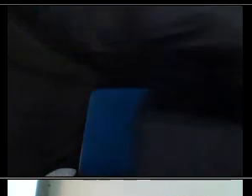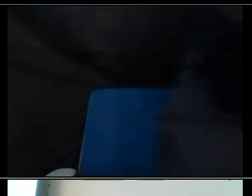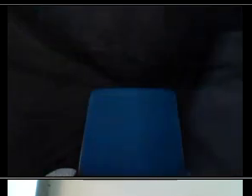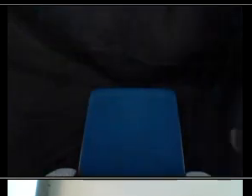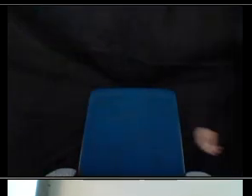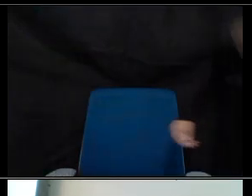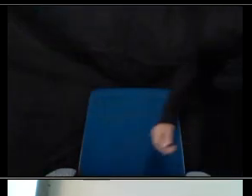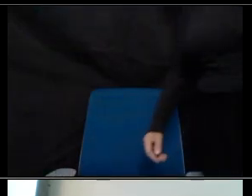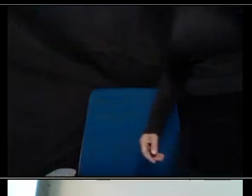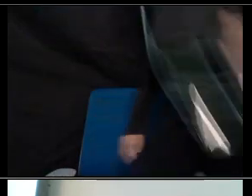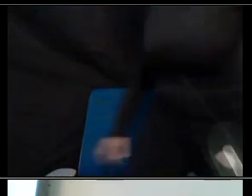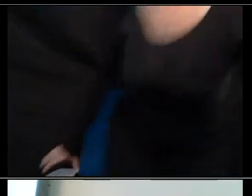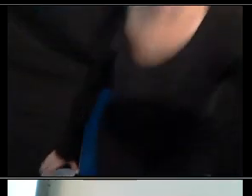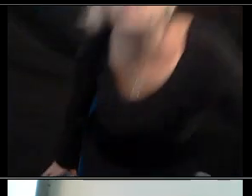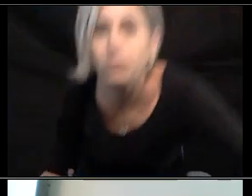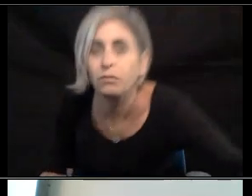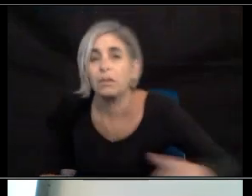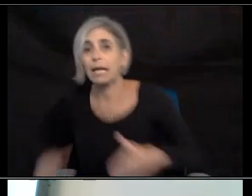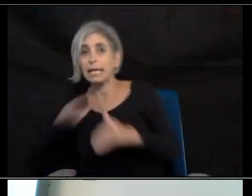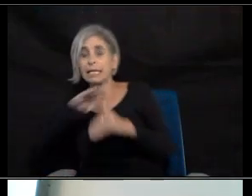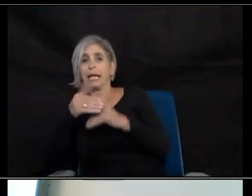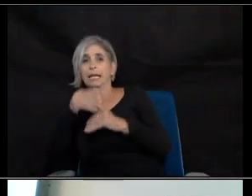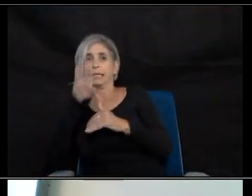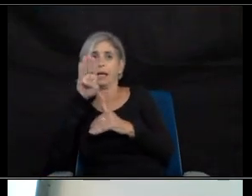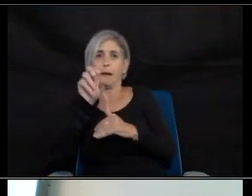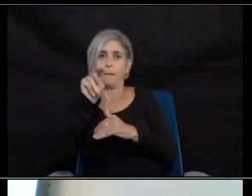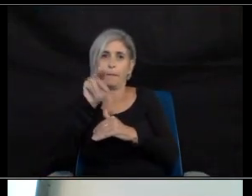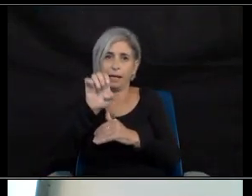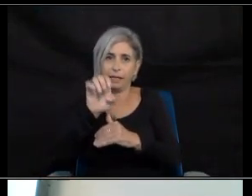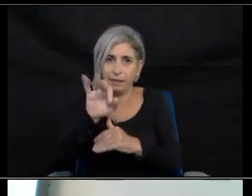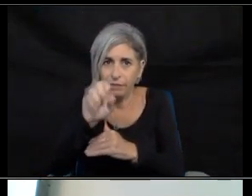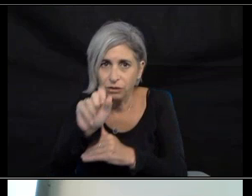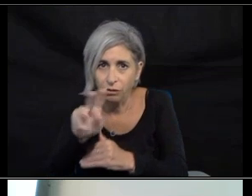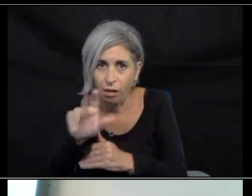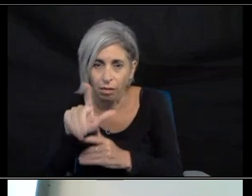Next, we have Bonnie Miskell.